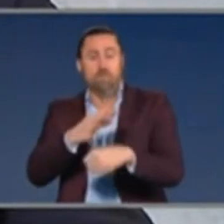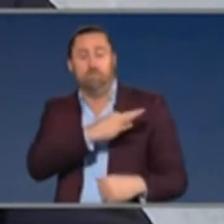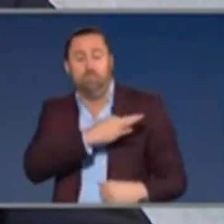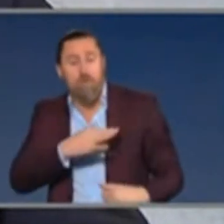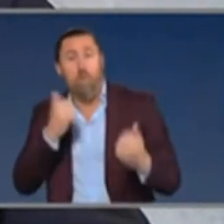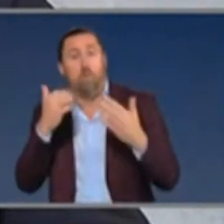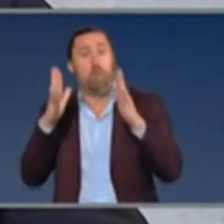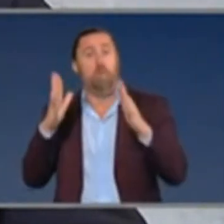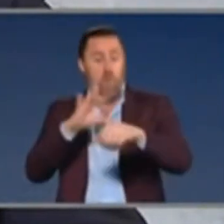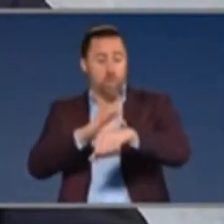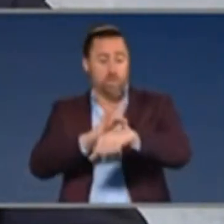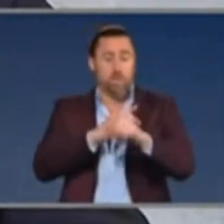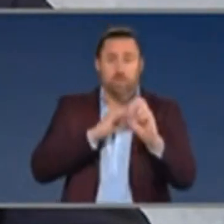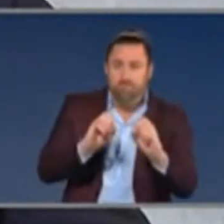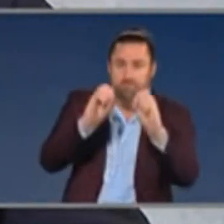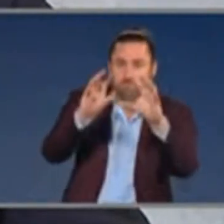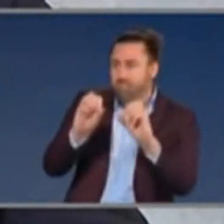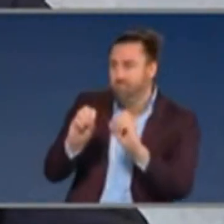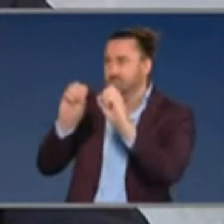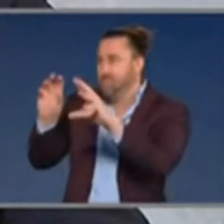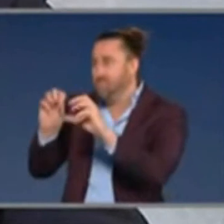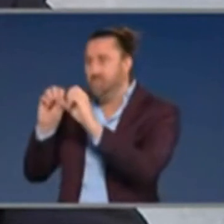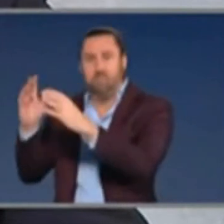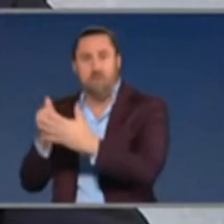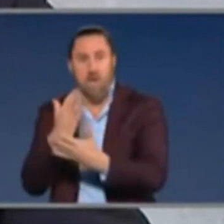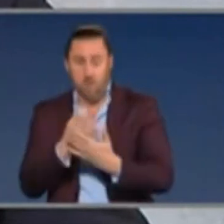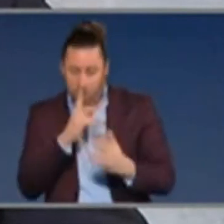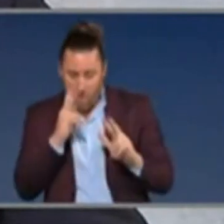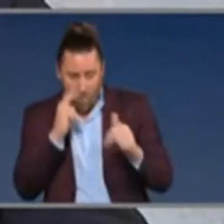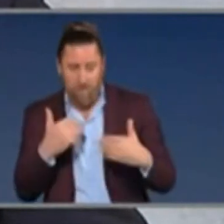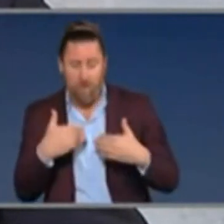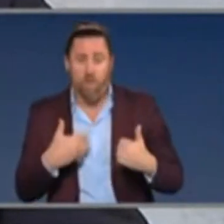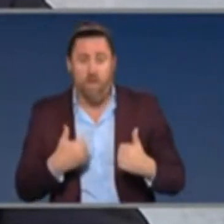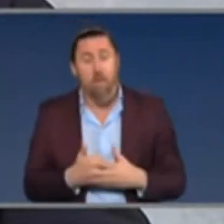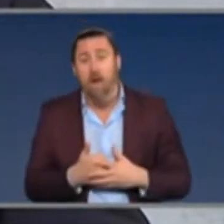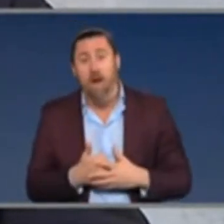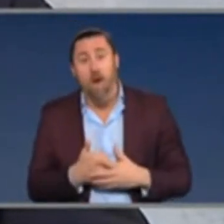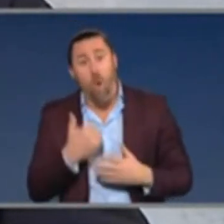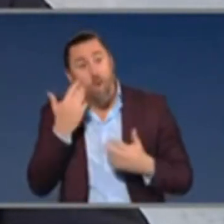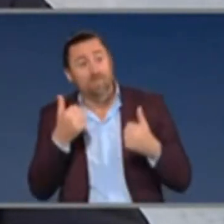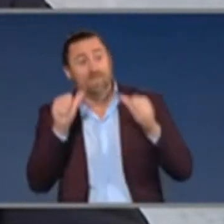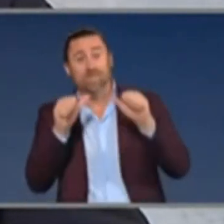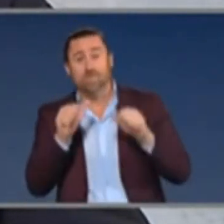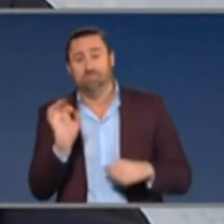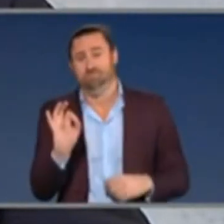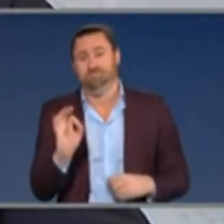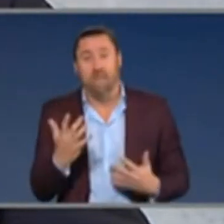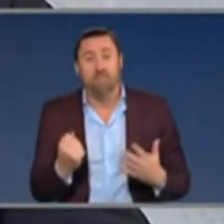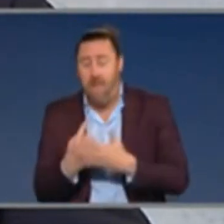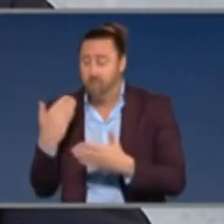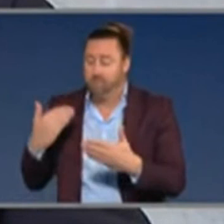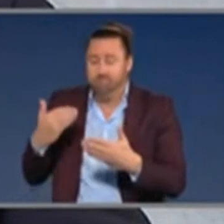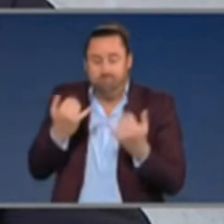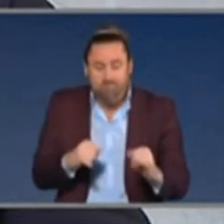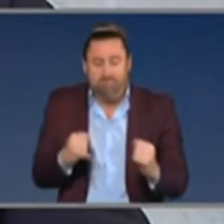cooperation in recent days to ensure that has been taking place. And so there have been some significant failings in those areas. And that's what the team